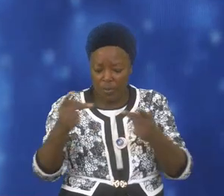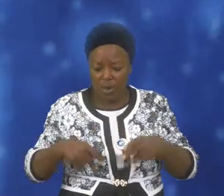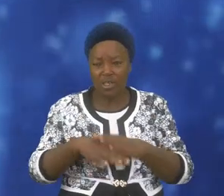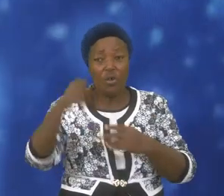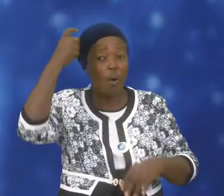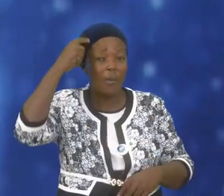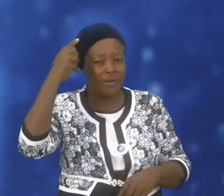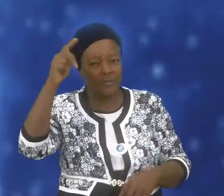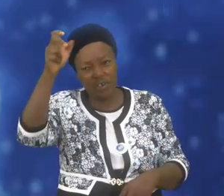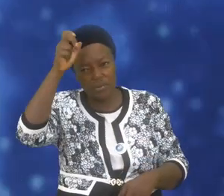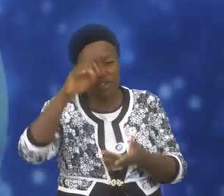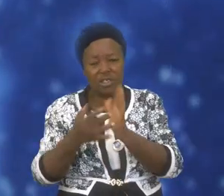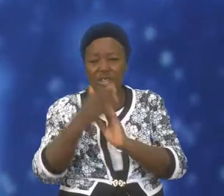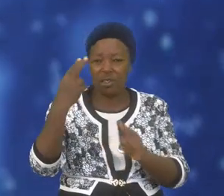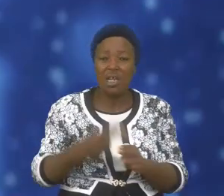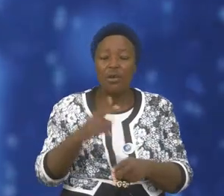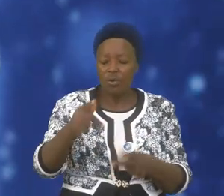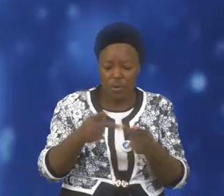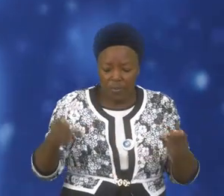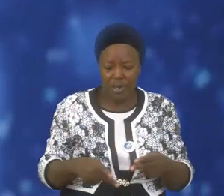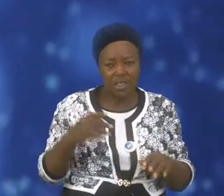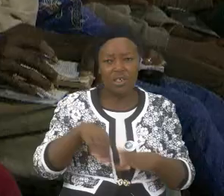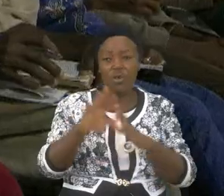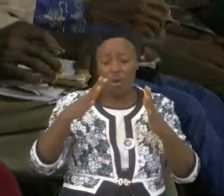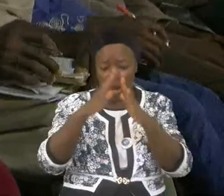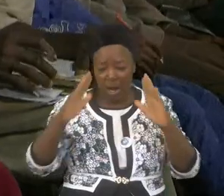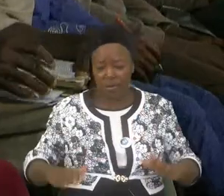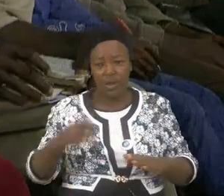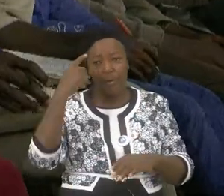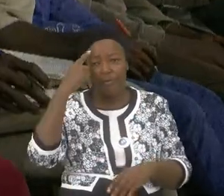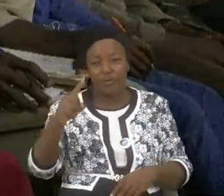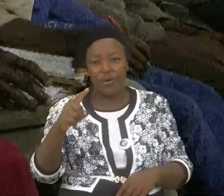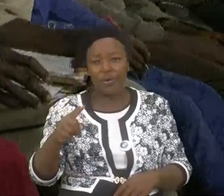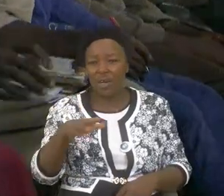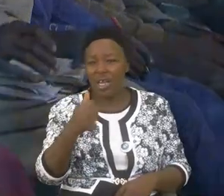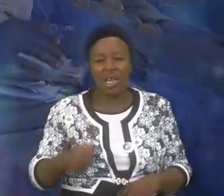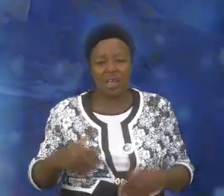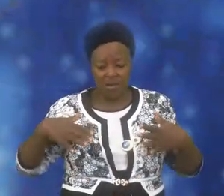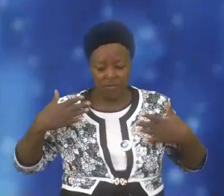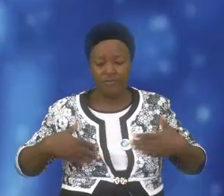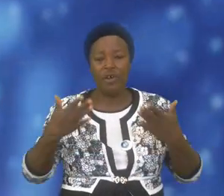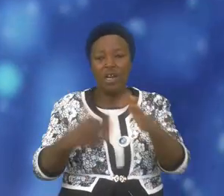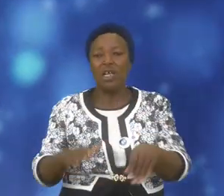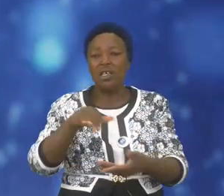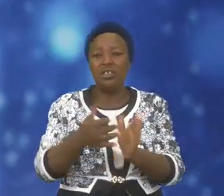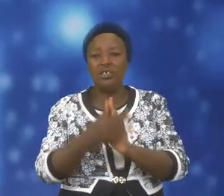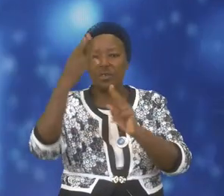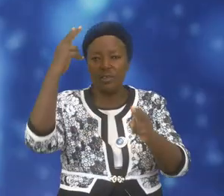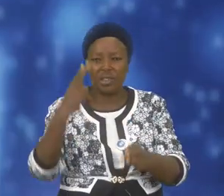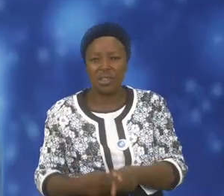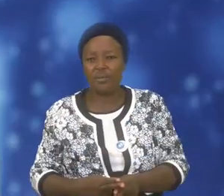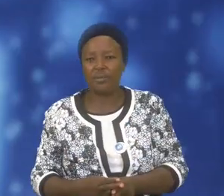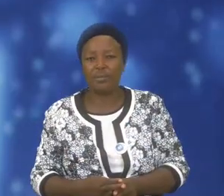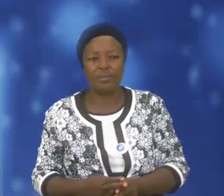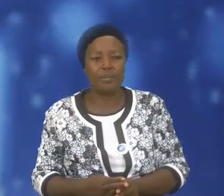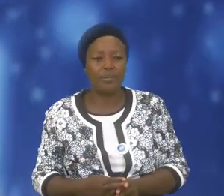for premature death in Jesus' name. And the stone